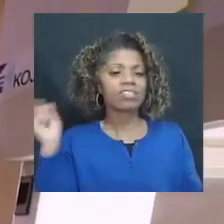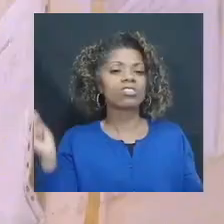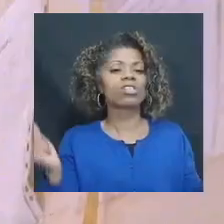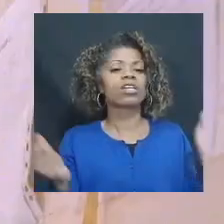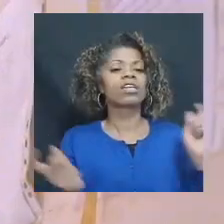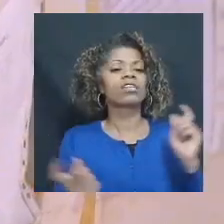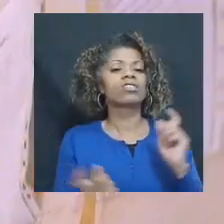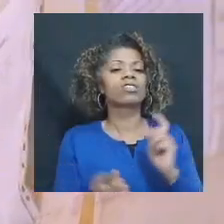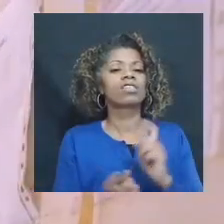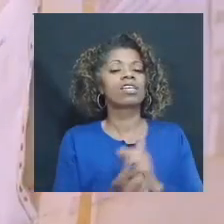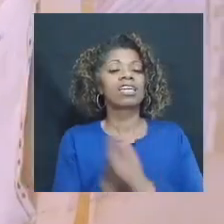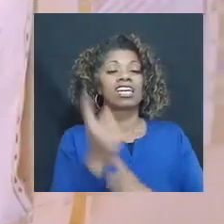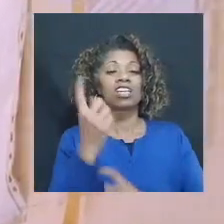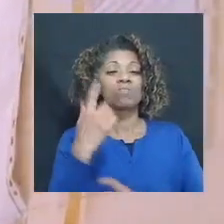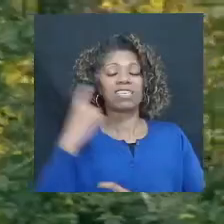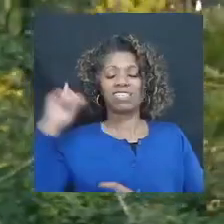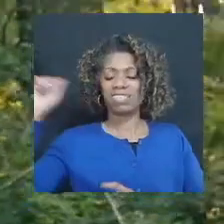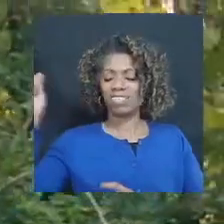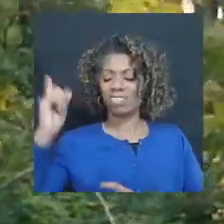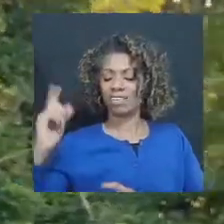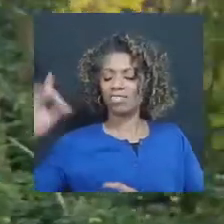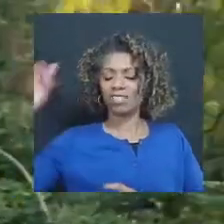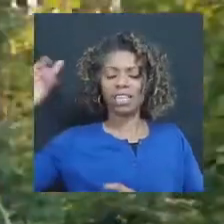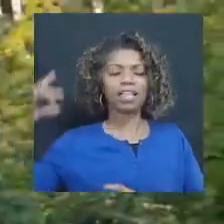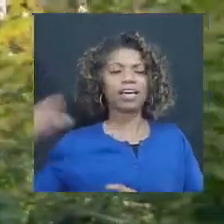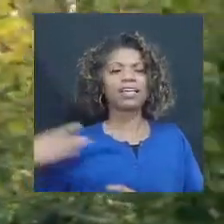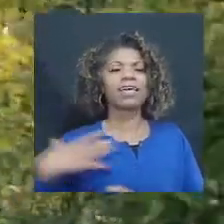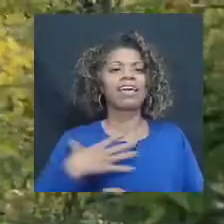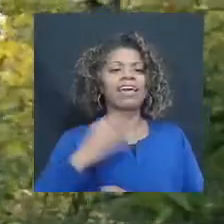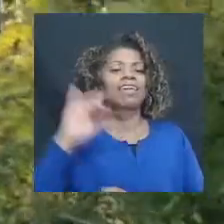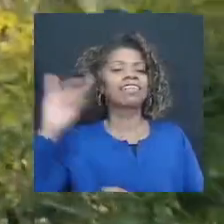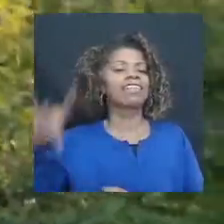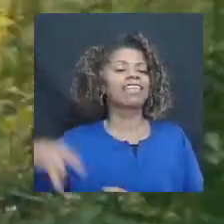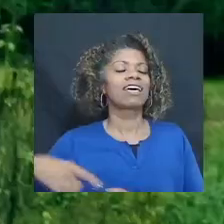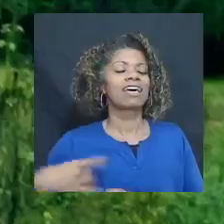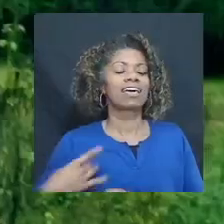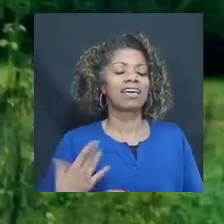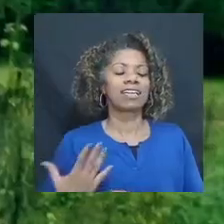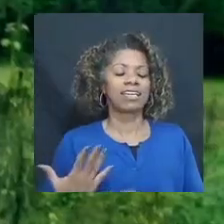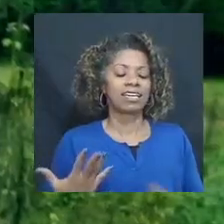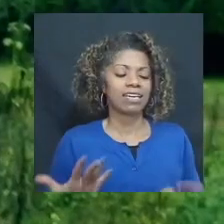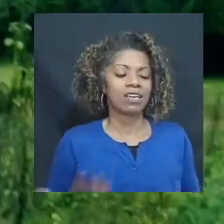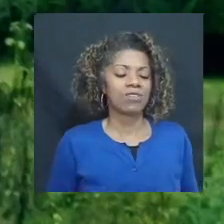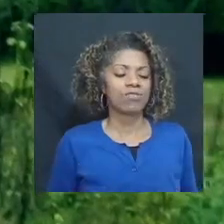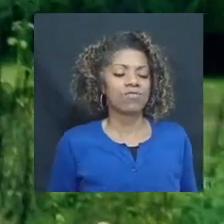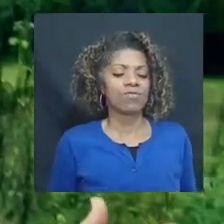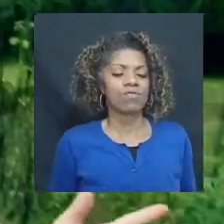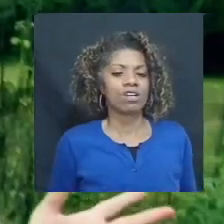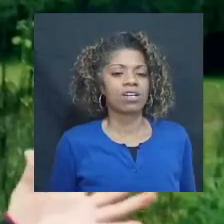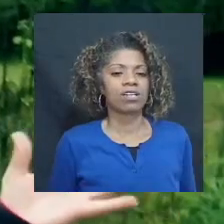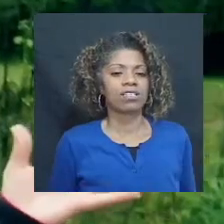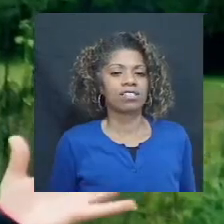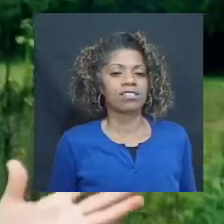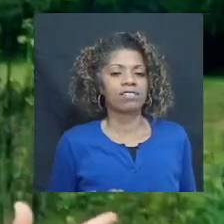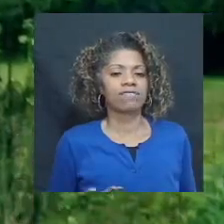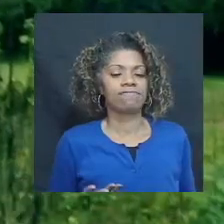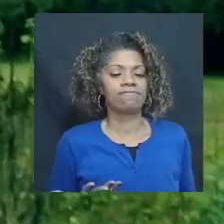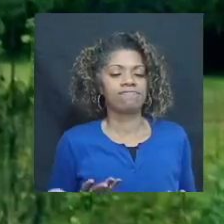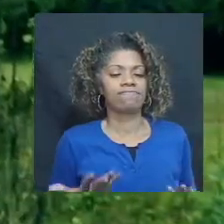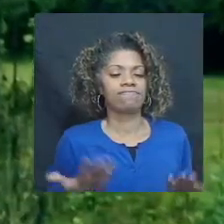thunder and the lightning, and the lightning rides. Raise ourselves up